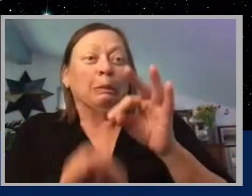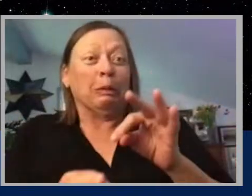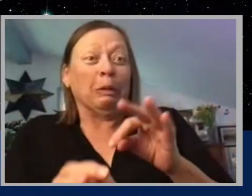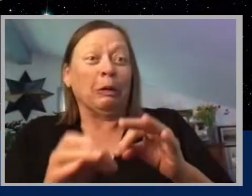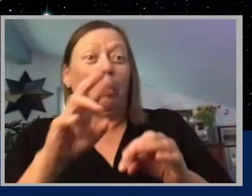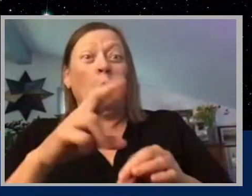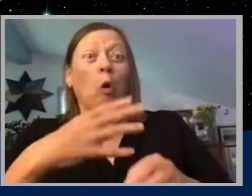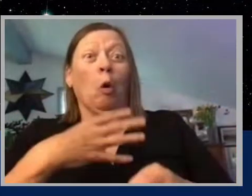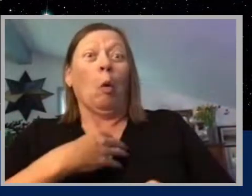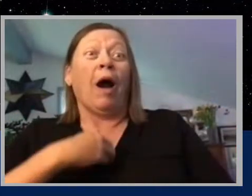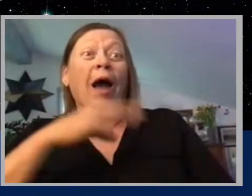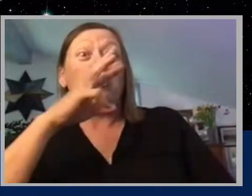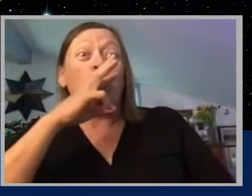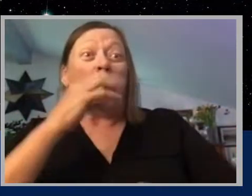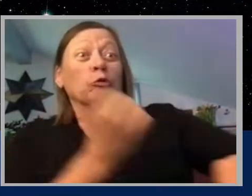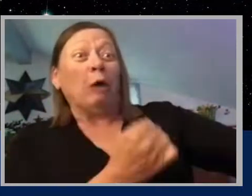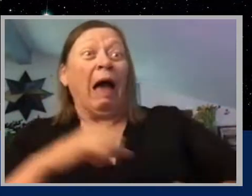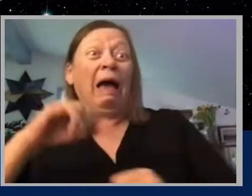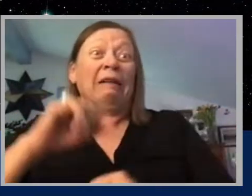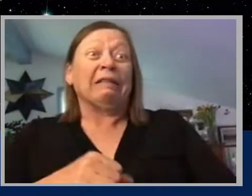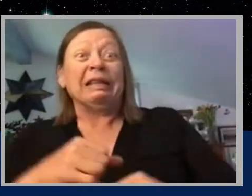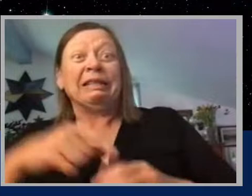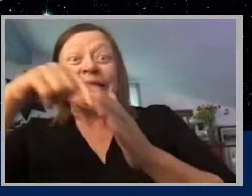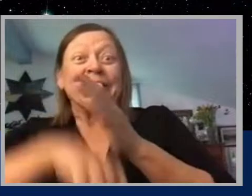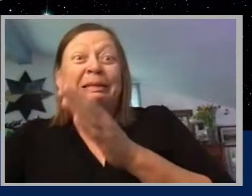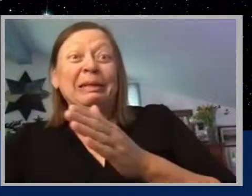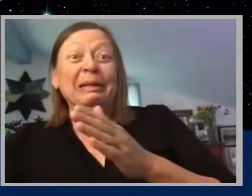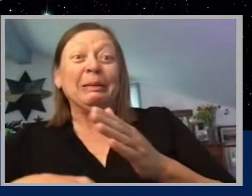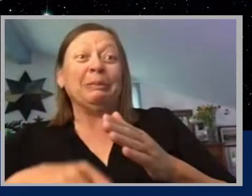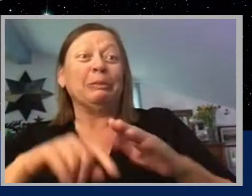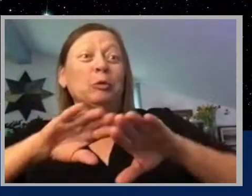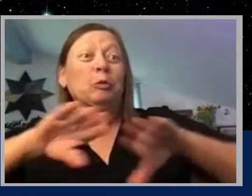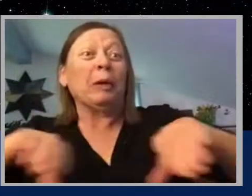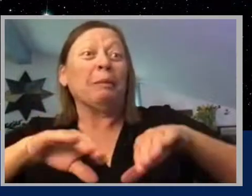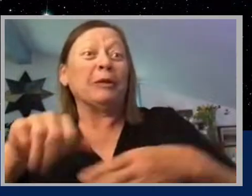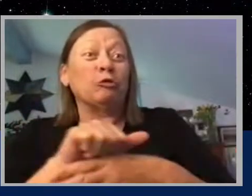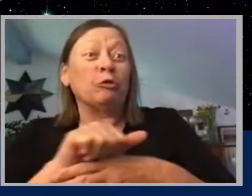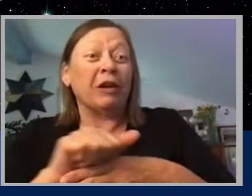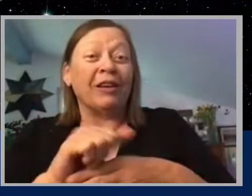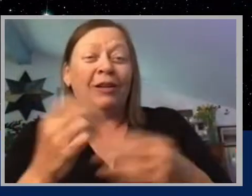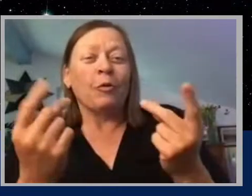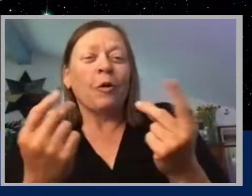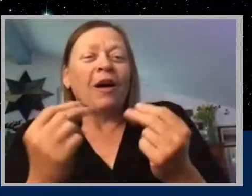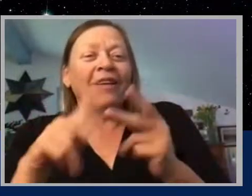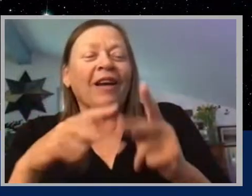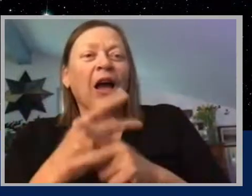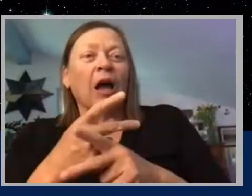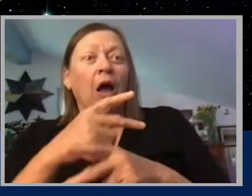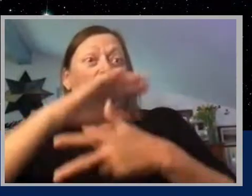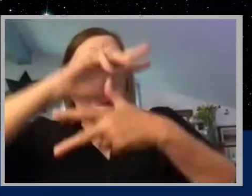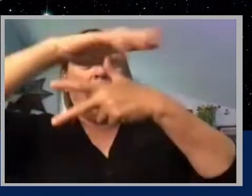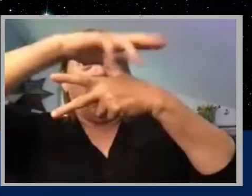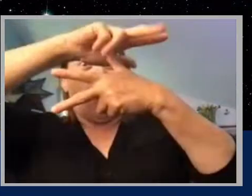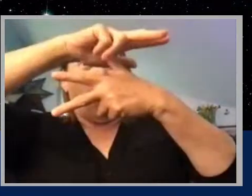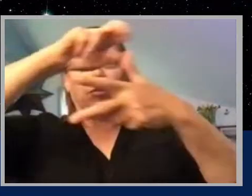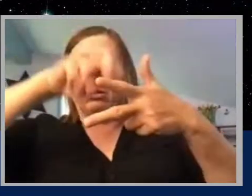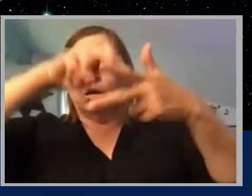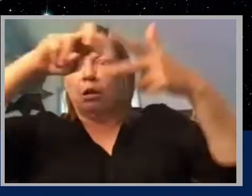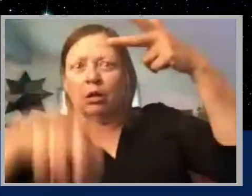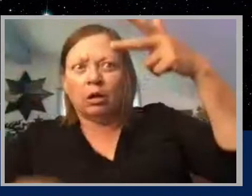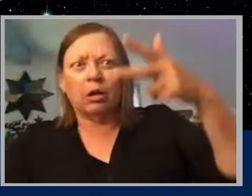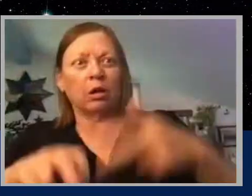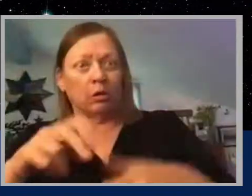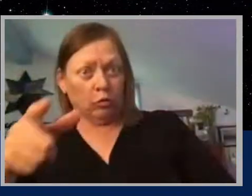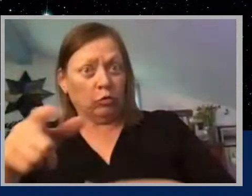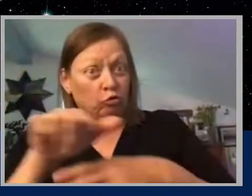rafting trip? Is there special training? I mean, I think we were talking about that, not just swimming, but getting out of a helicopter and stuff, right? Yeah, we have